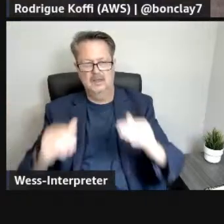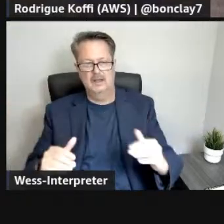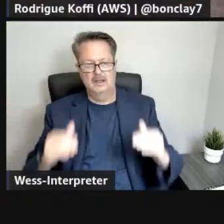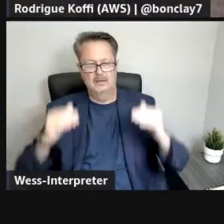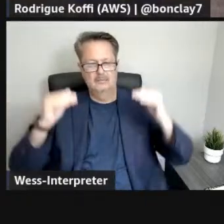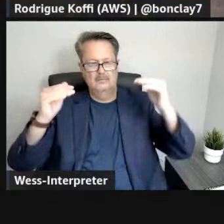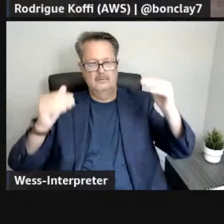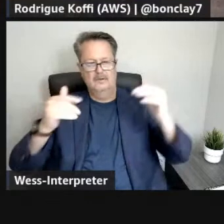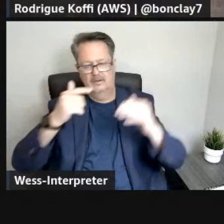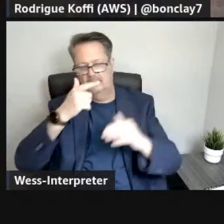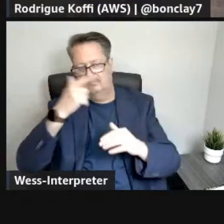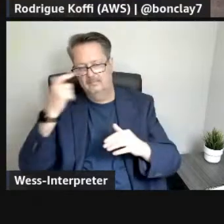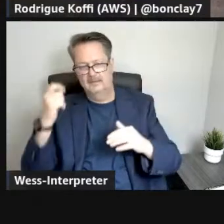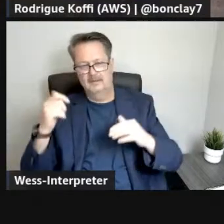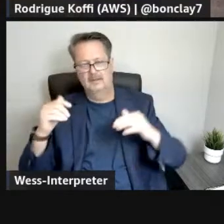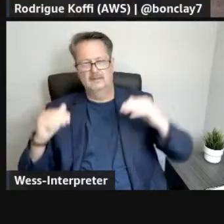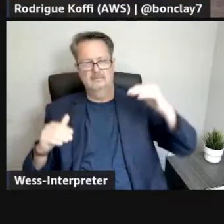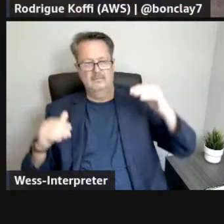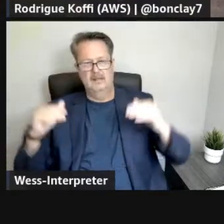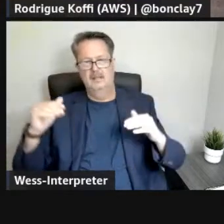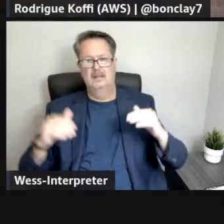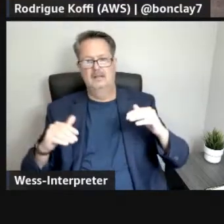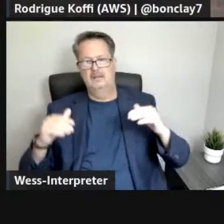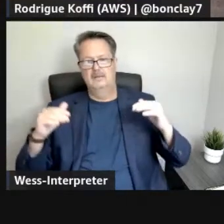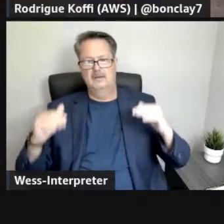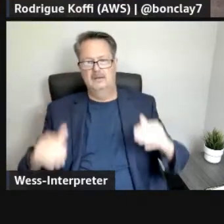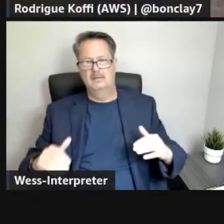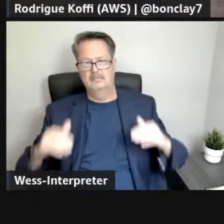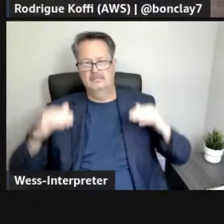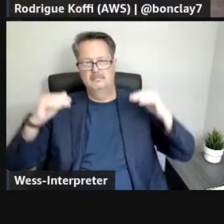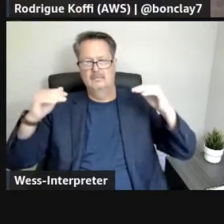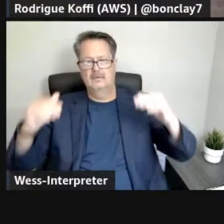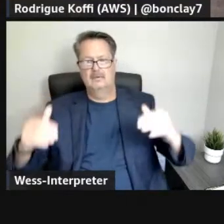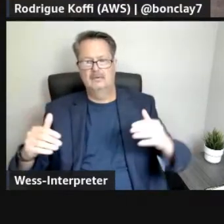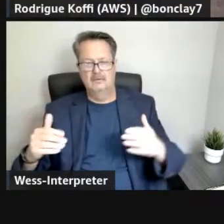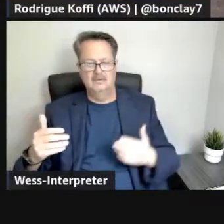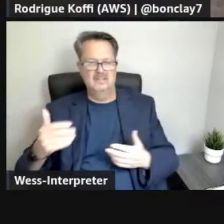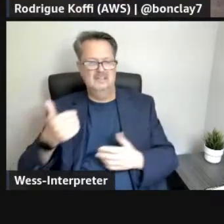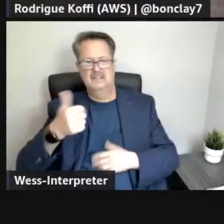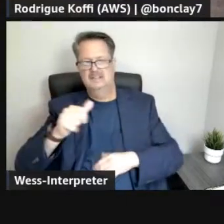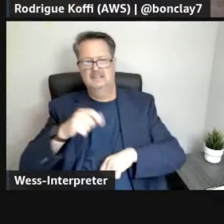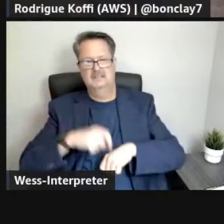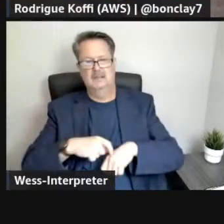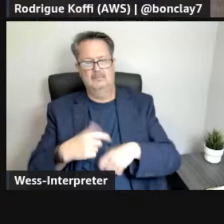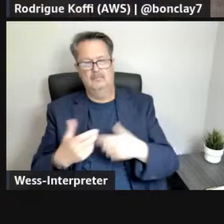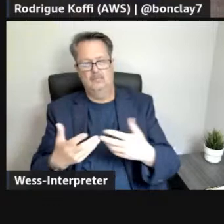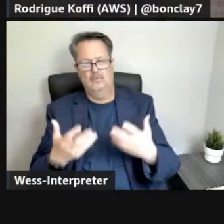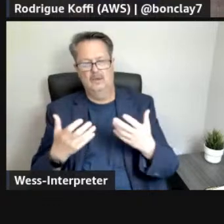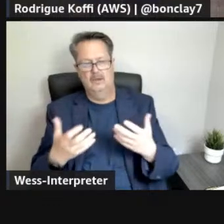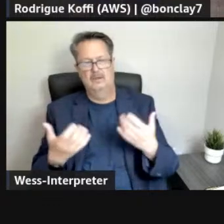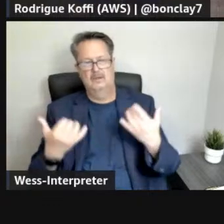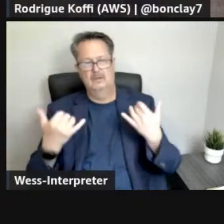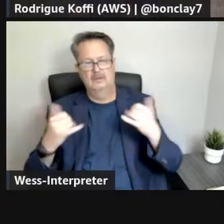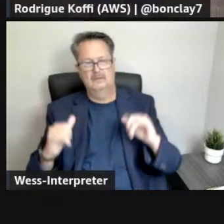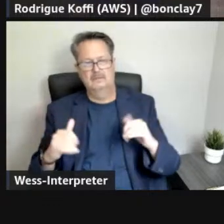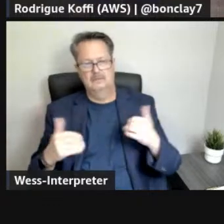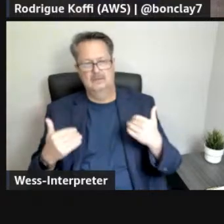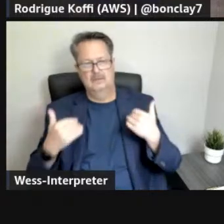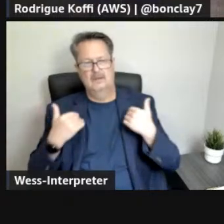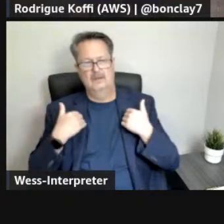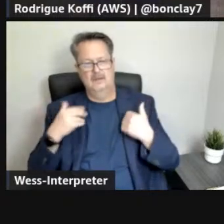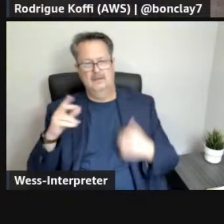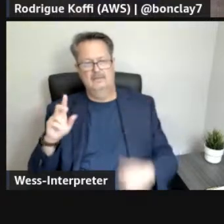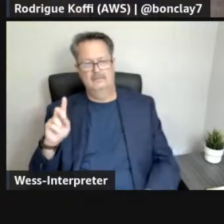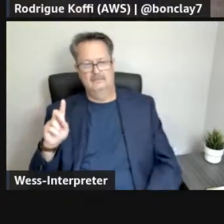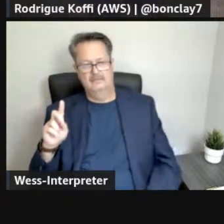a load balancer. You can upgrade the collectors anytime you want, and you can still have the data continuously being